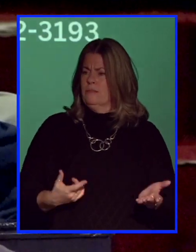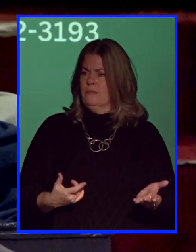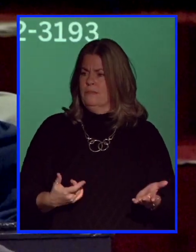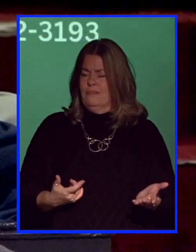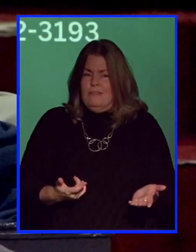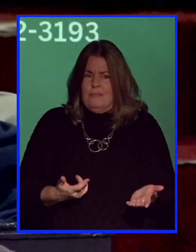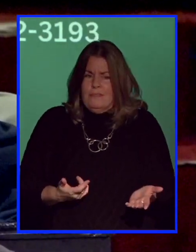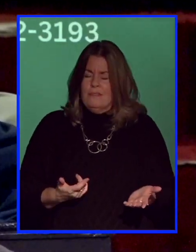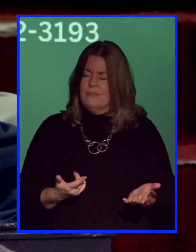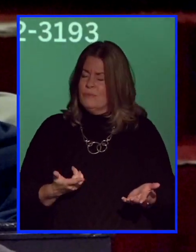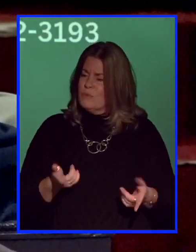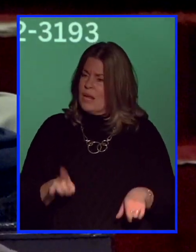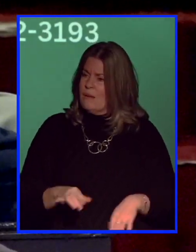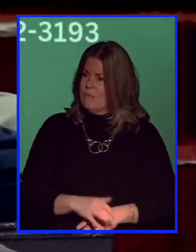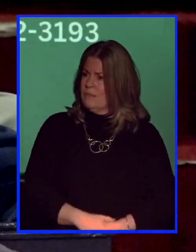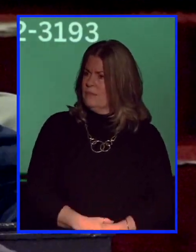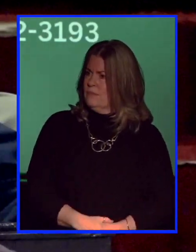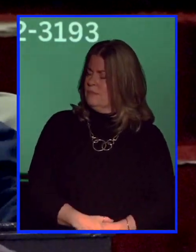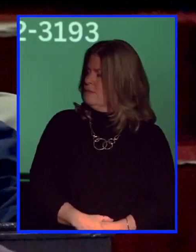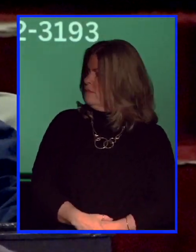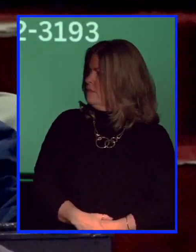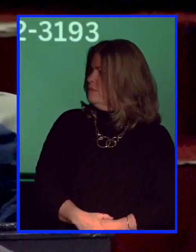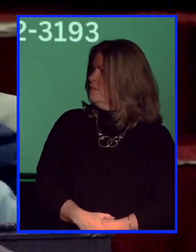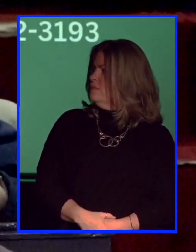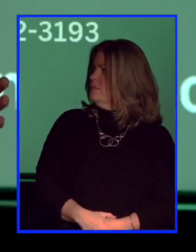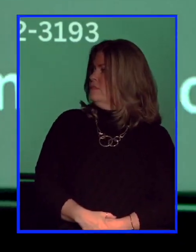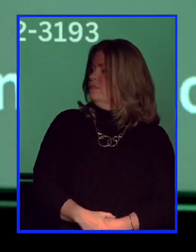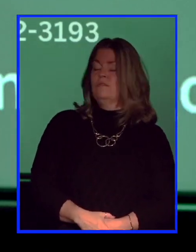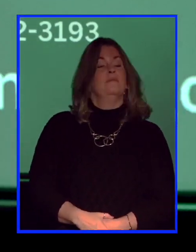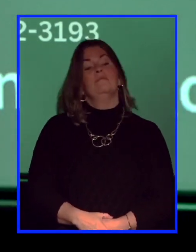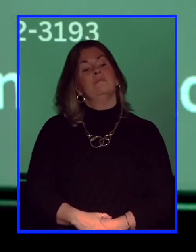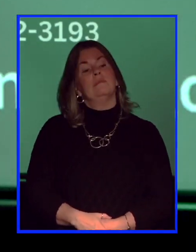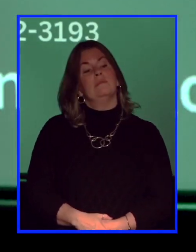What's going to happen with that? Well,